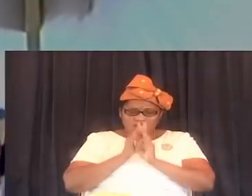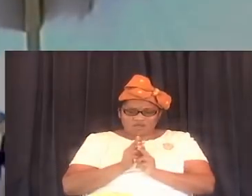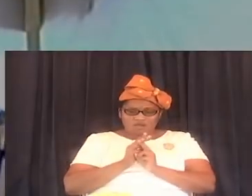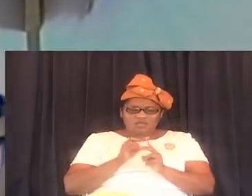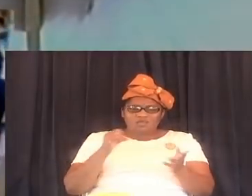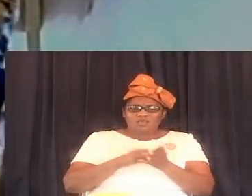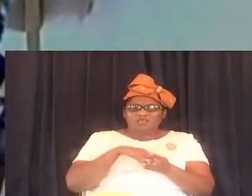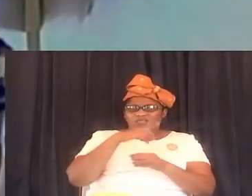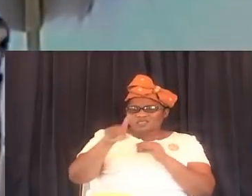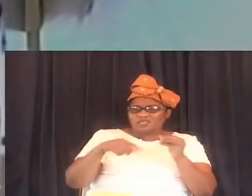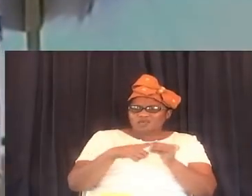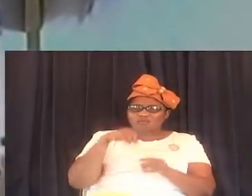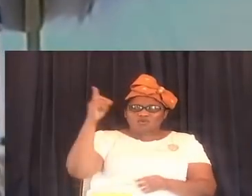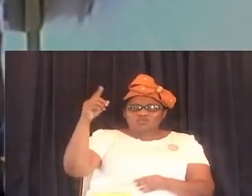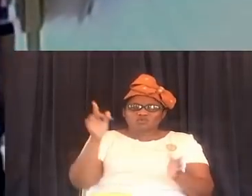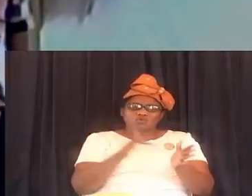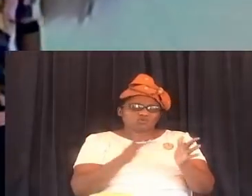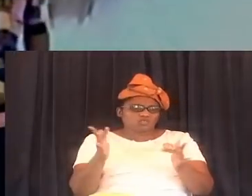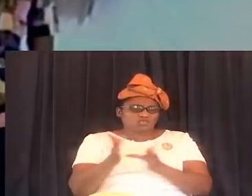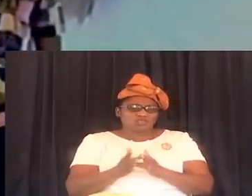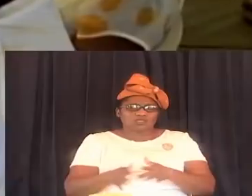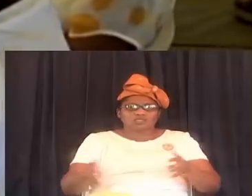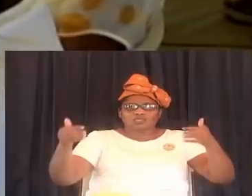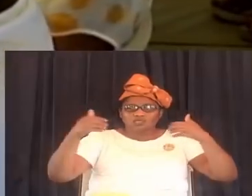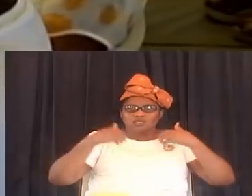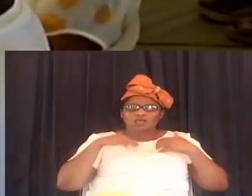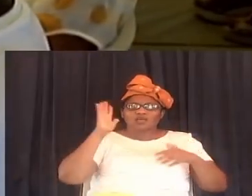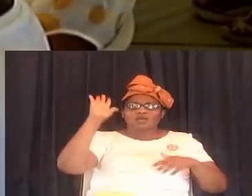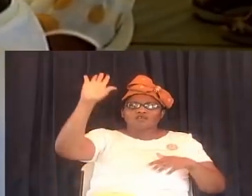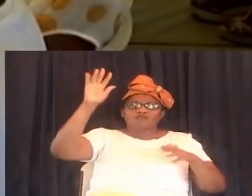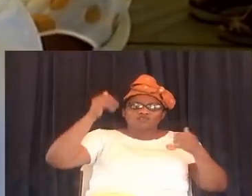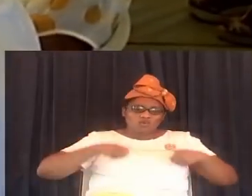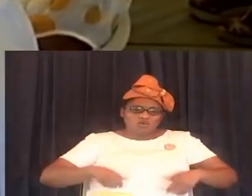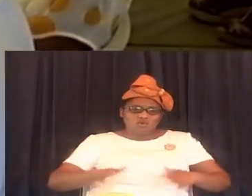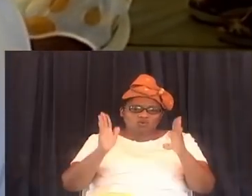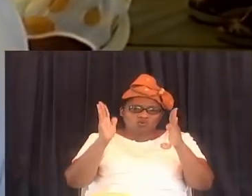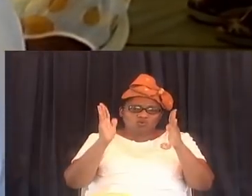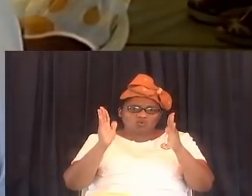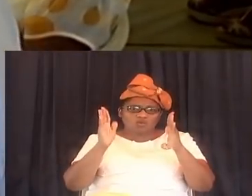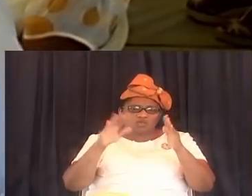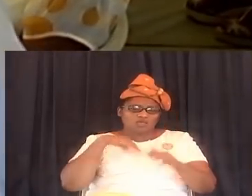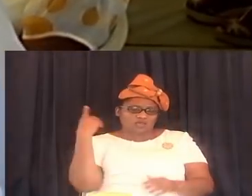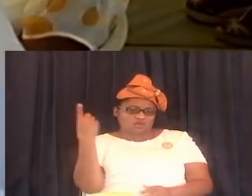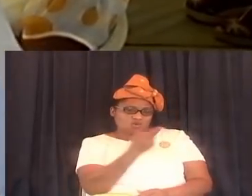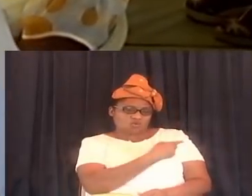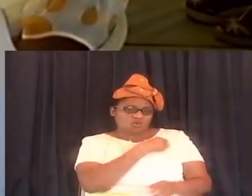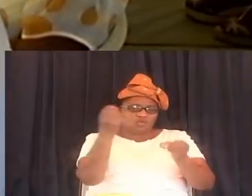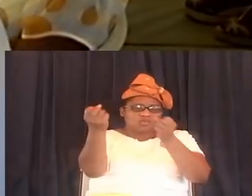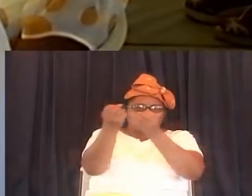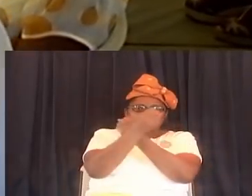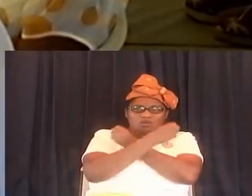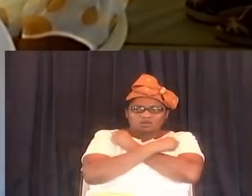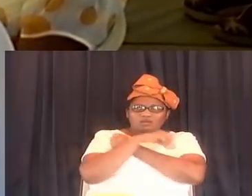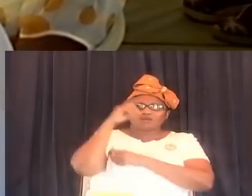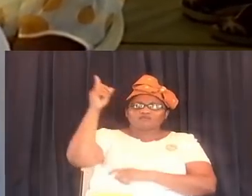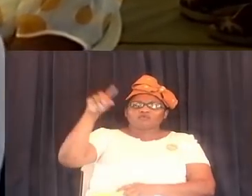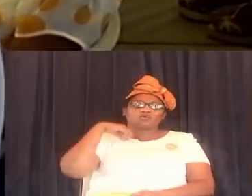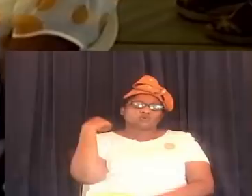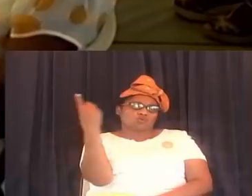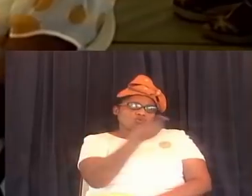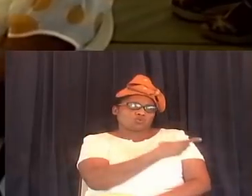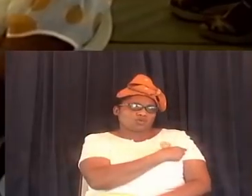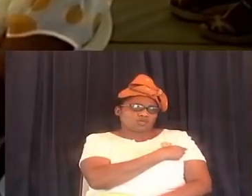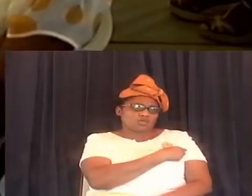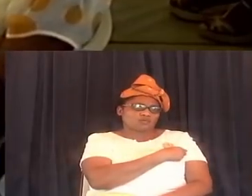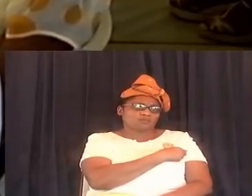Jesus. We're asking you to have your way. It's all about you. We love you. We appreciate you. We are grateful to you